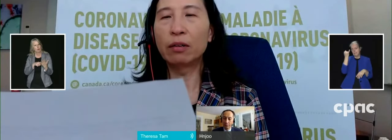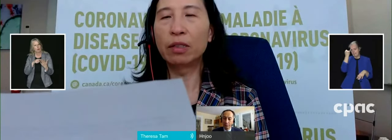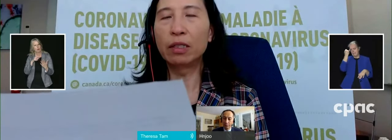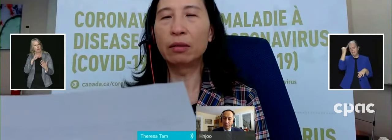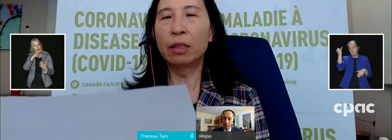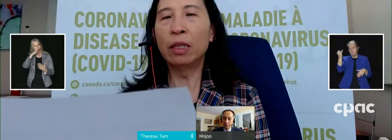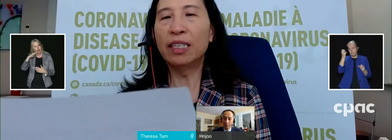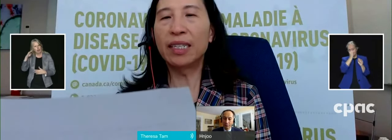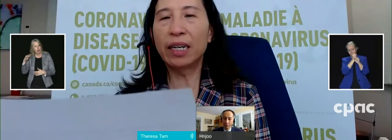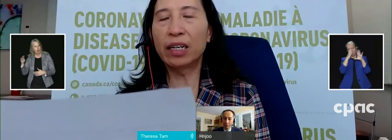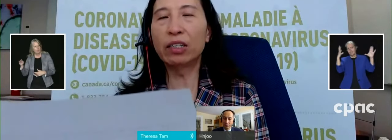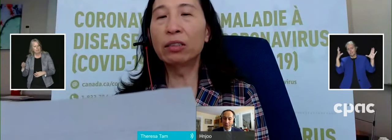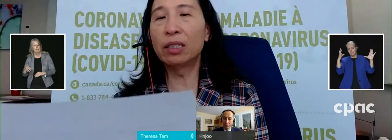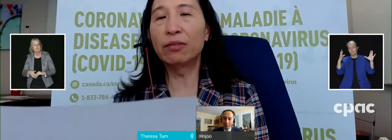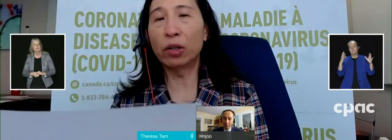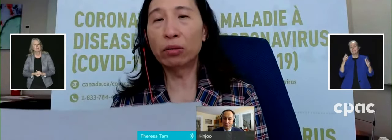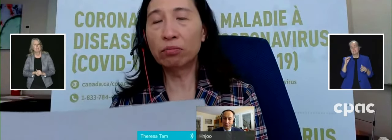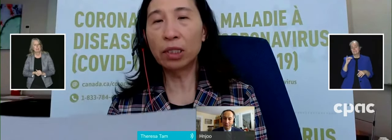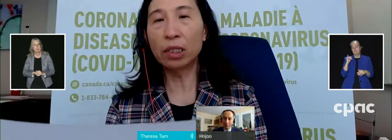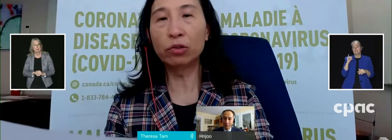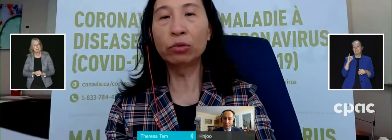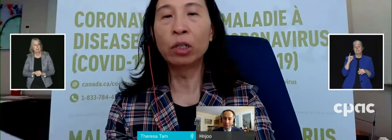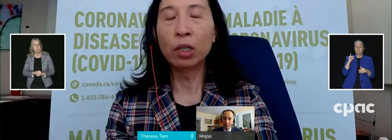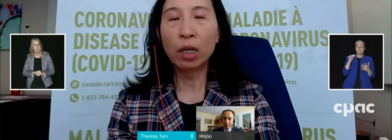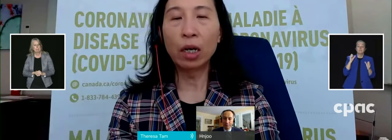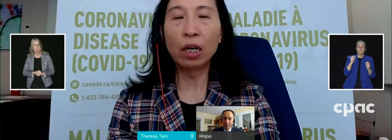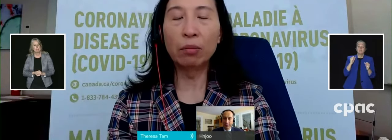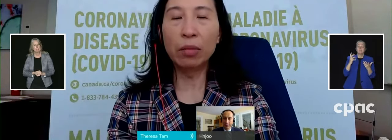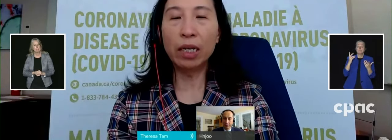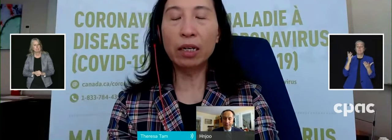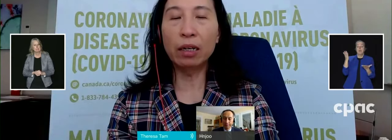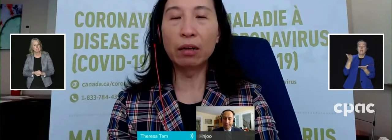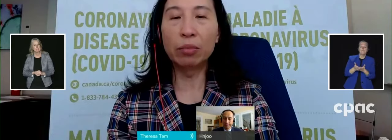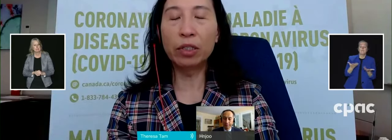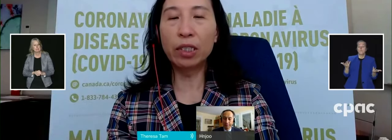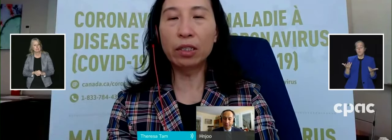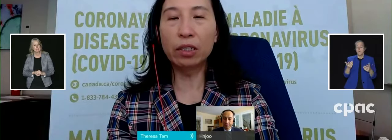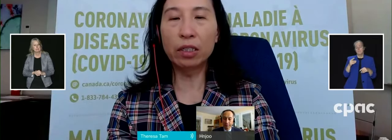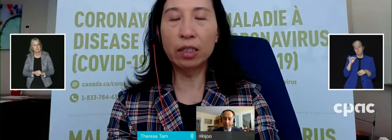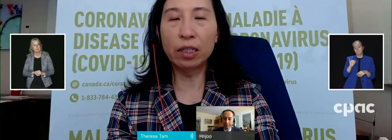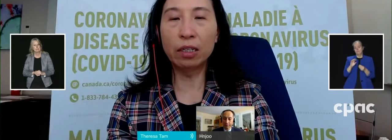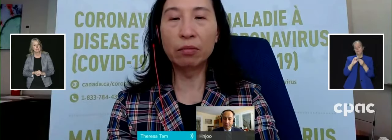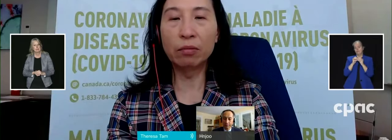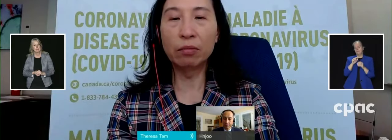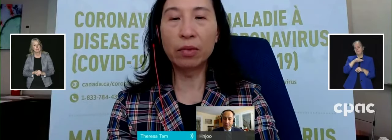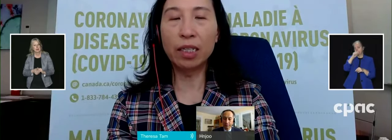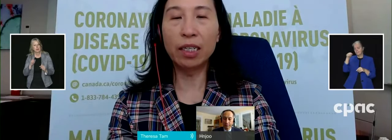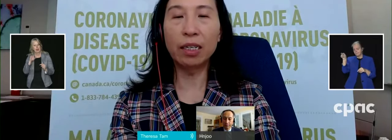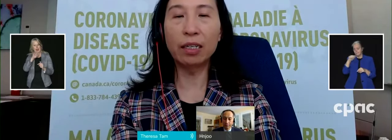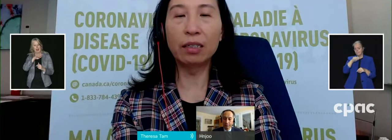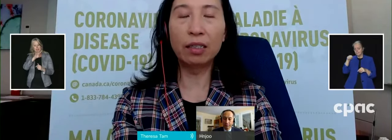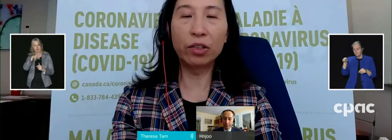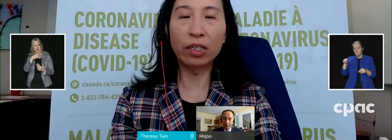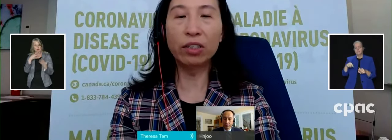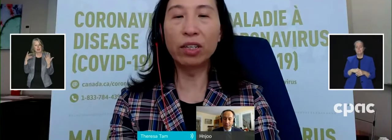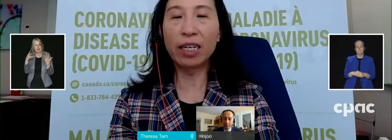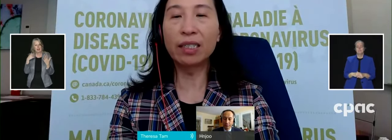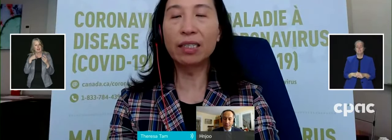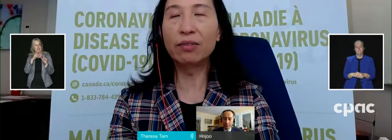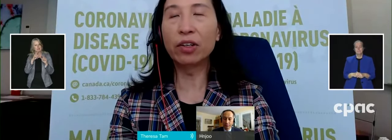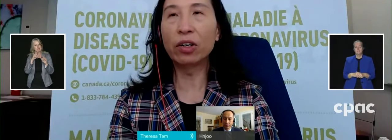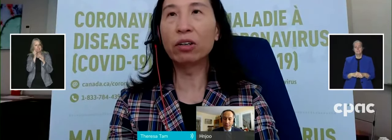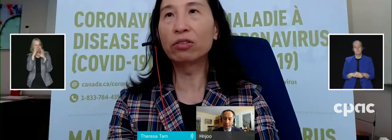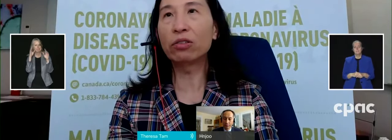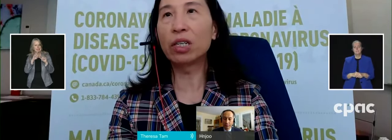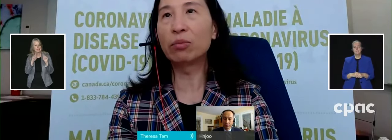pour les scénarios différents, c'est tout. Mais on peut dire que il y a une situation